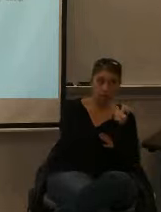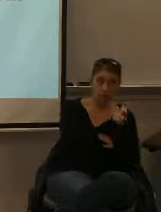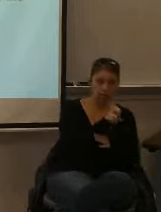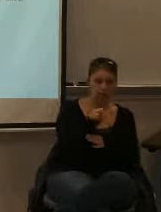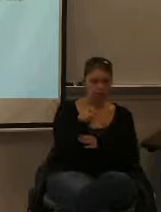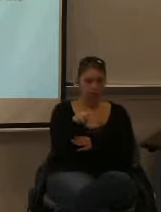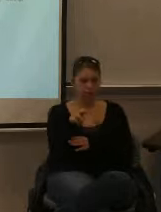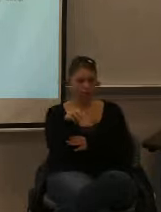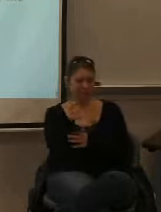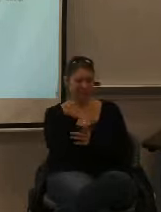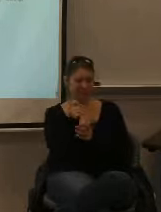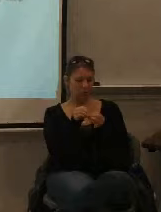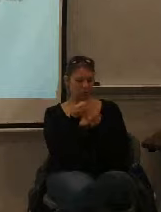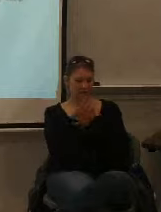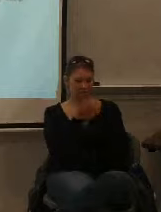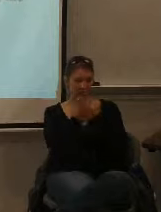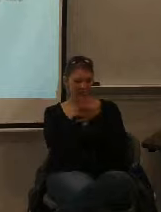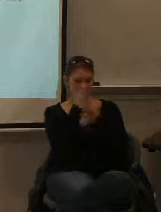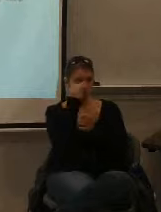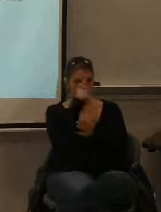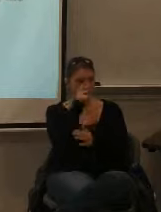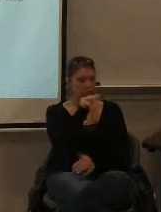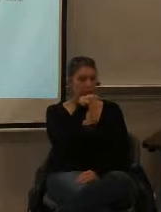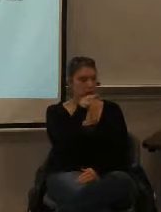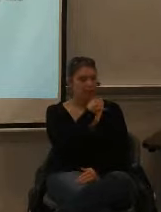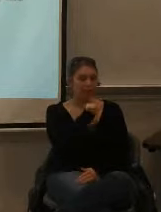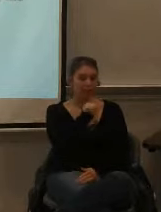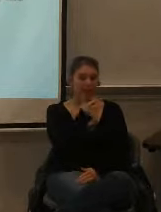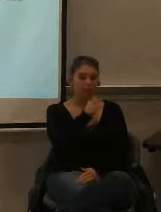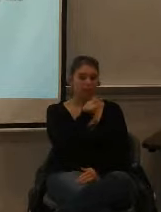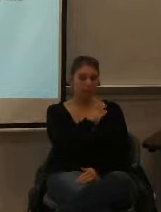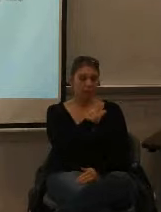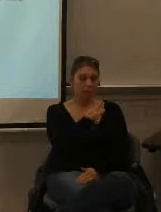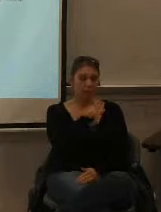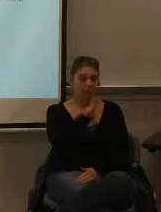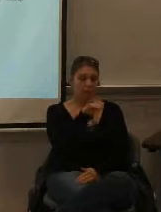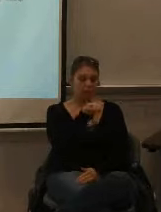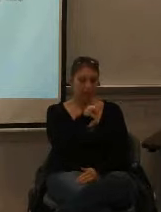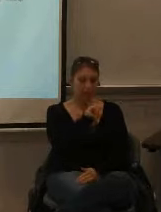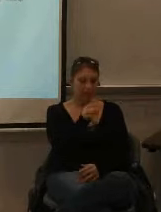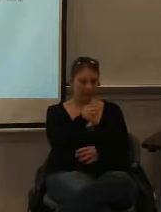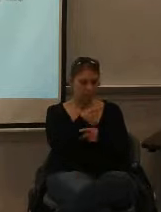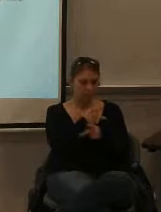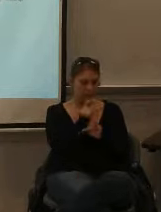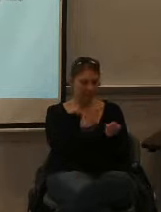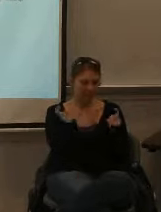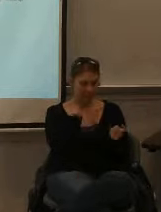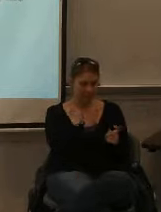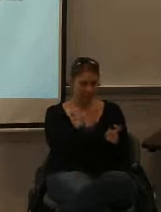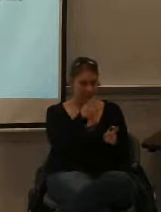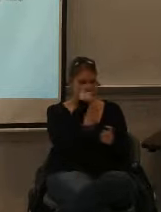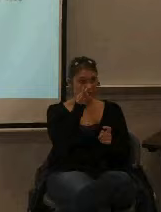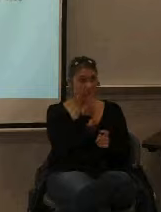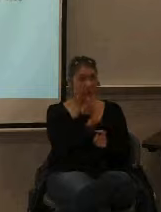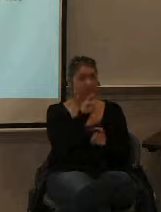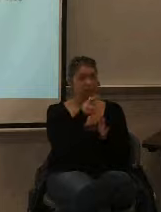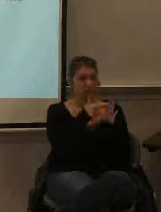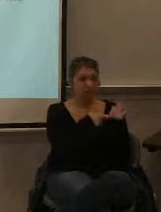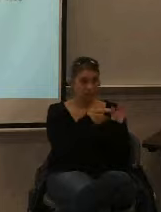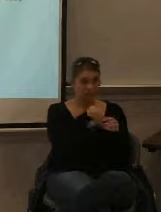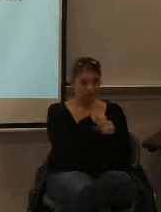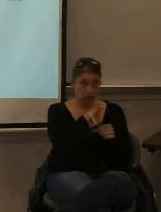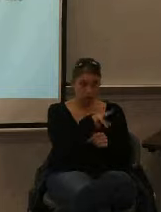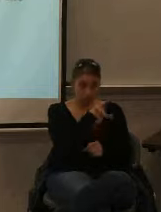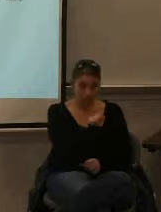between nutrients and algal biomass or productivity. But because of legislation in